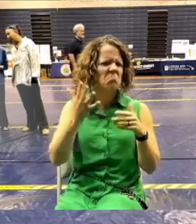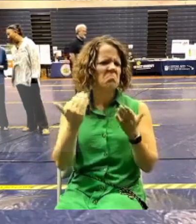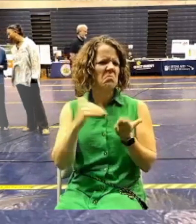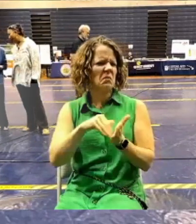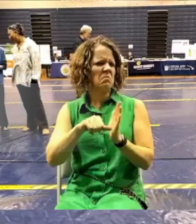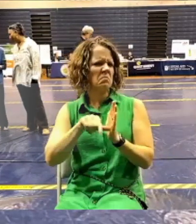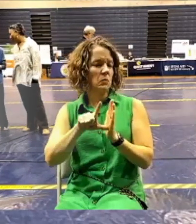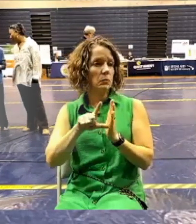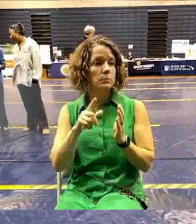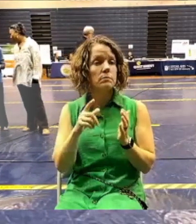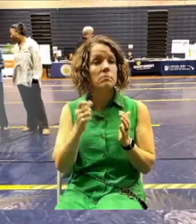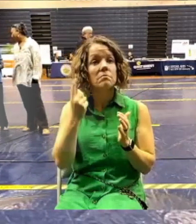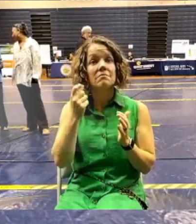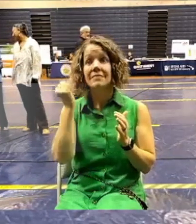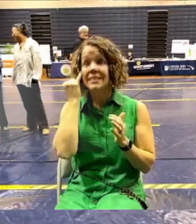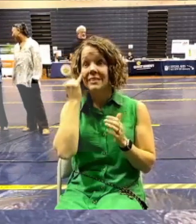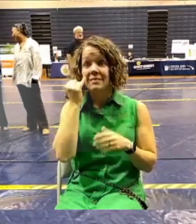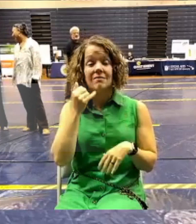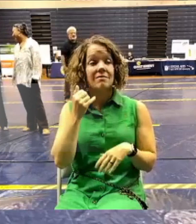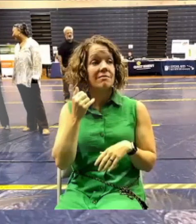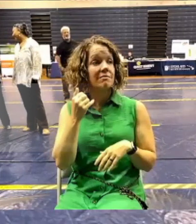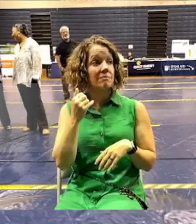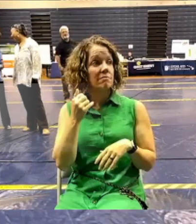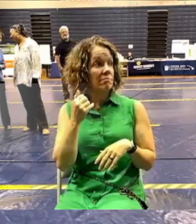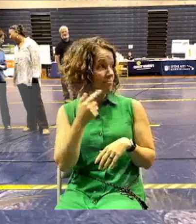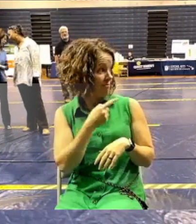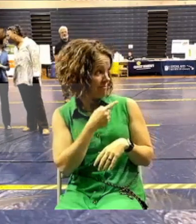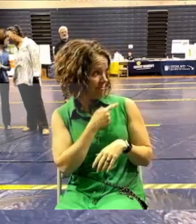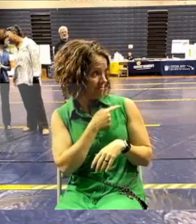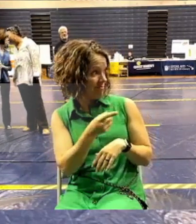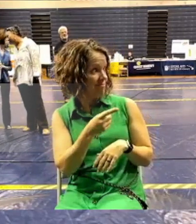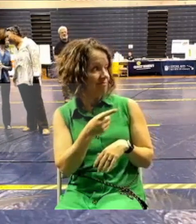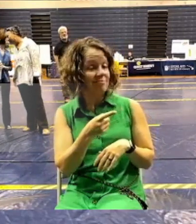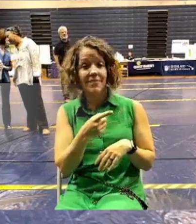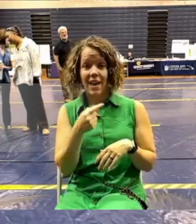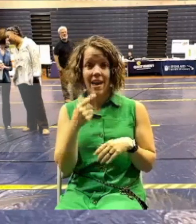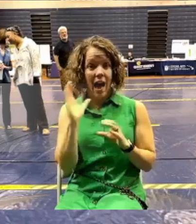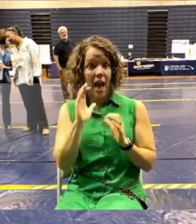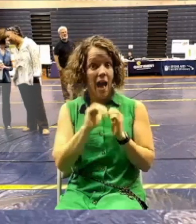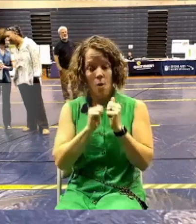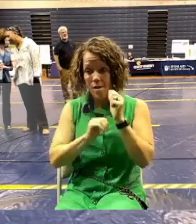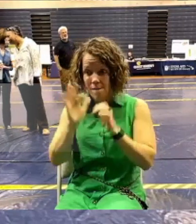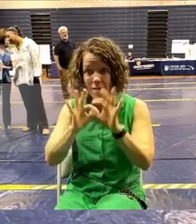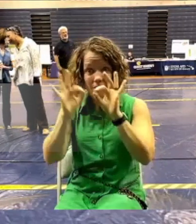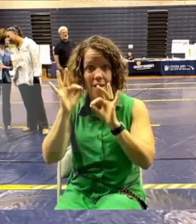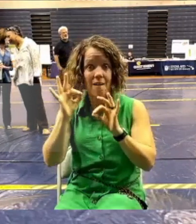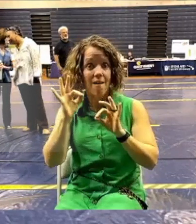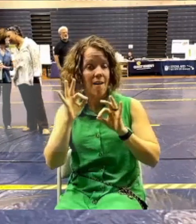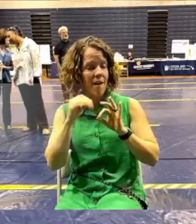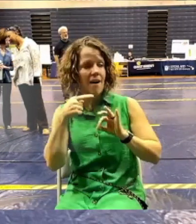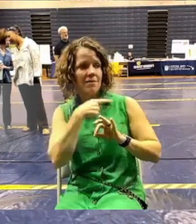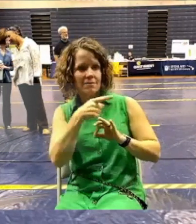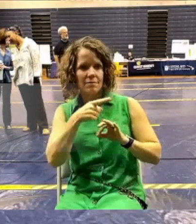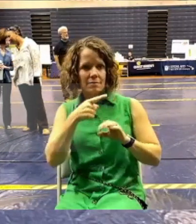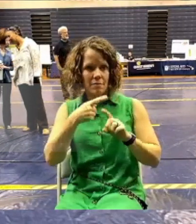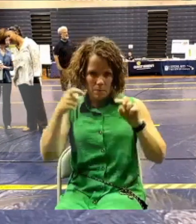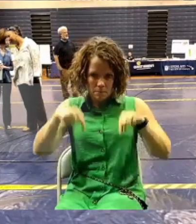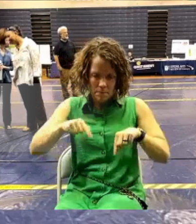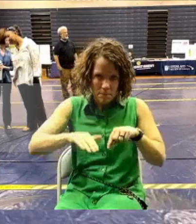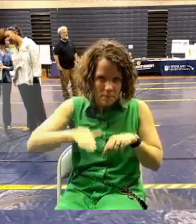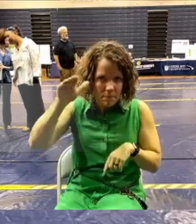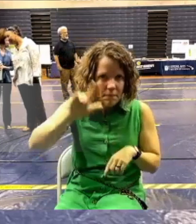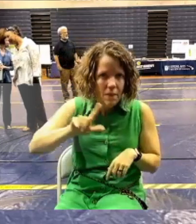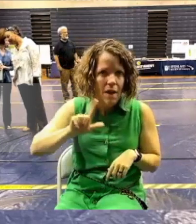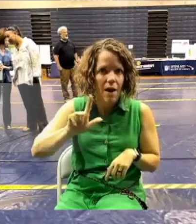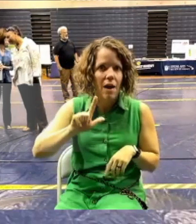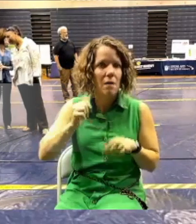have graduated, most of them graduated, I think five of the six graduated from your high school right here, Lahaina High School. Many of them come